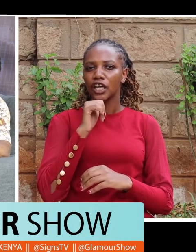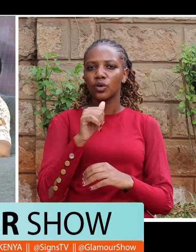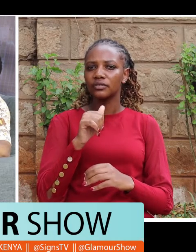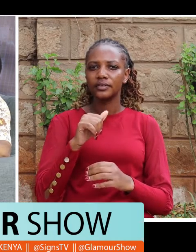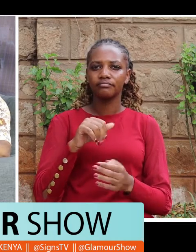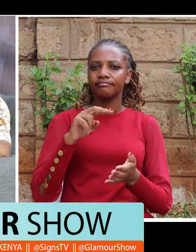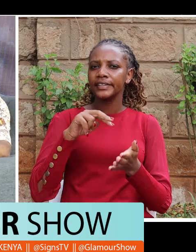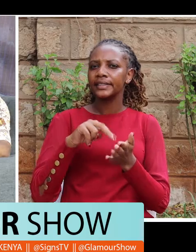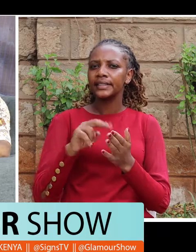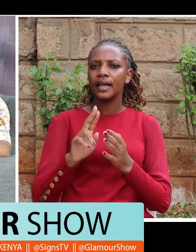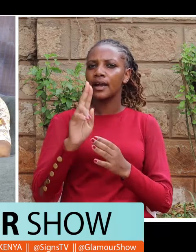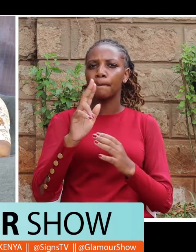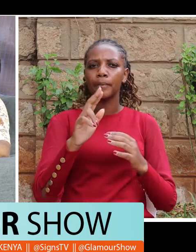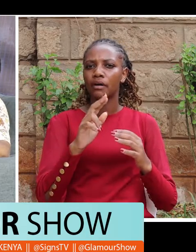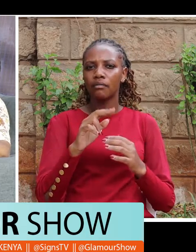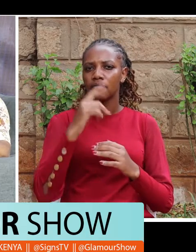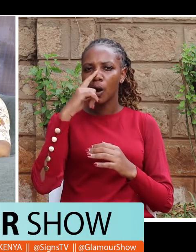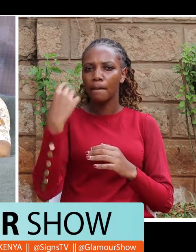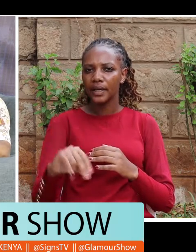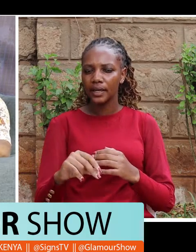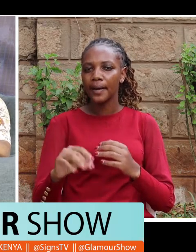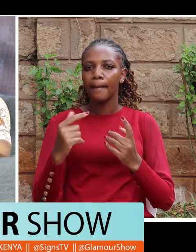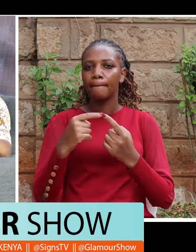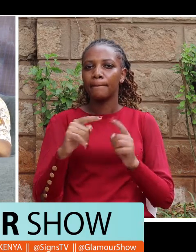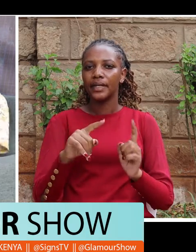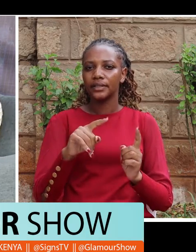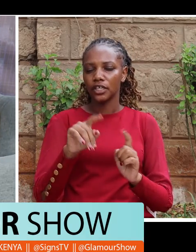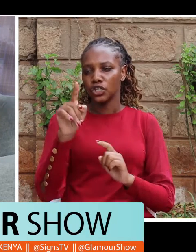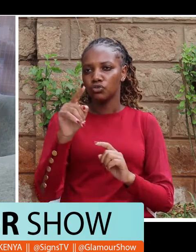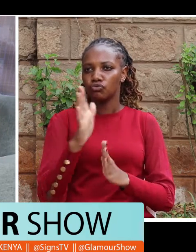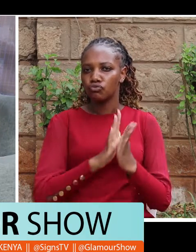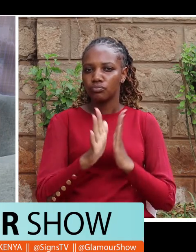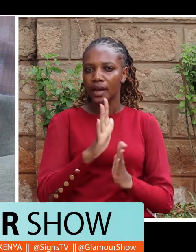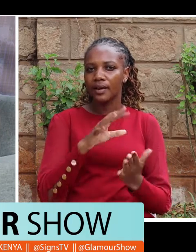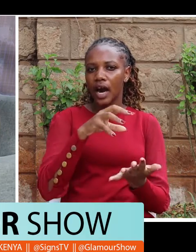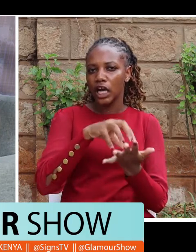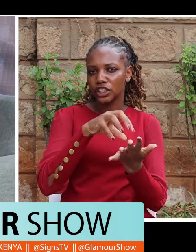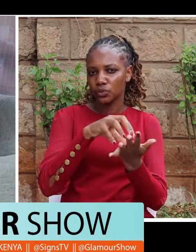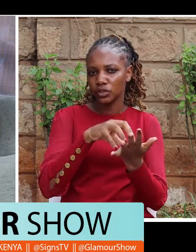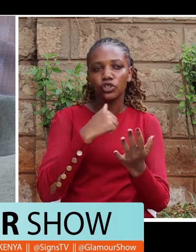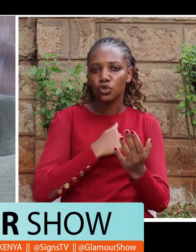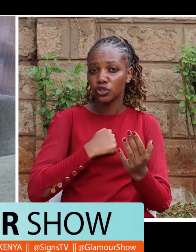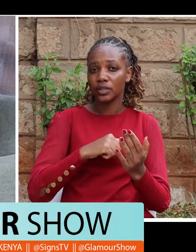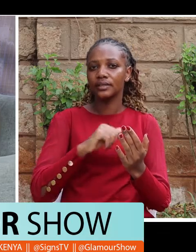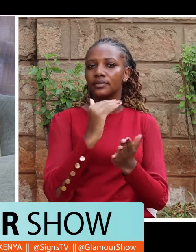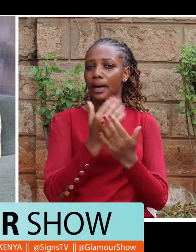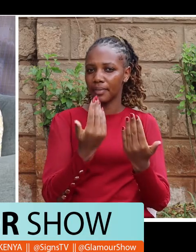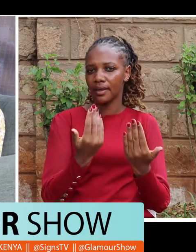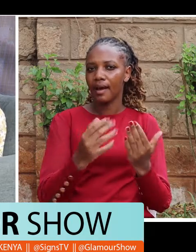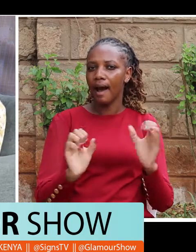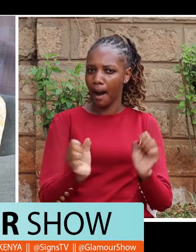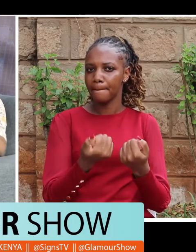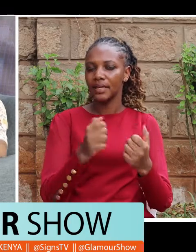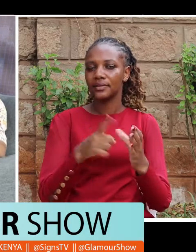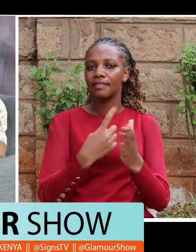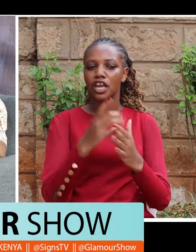do not stand-up comedy, sitcom comedy, where a situation comes up and you come up with a comedy out of